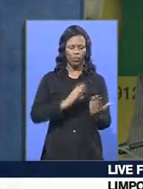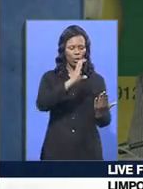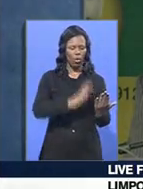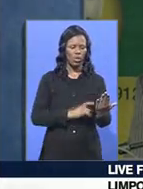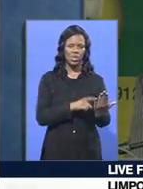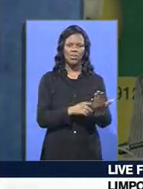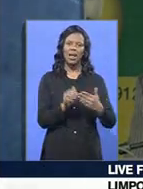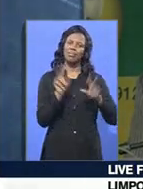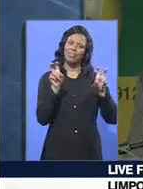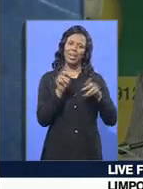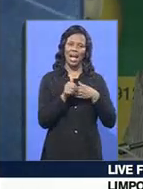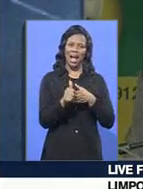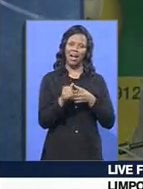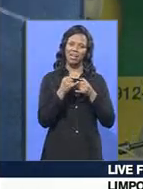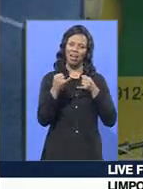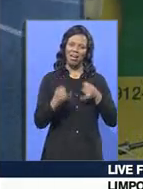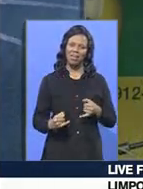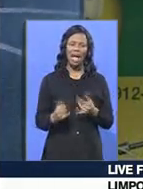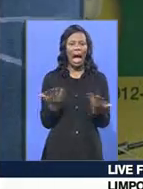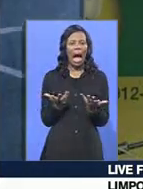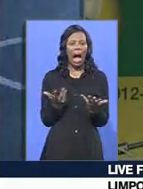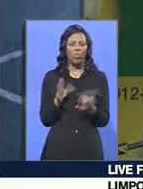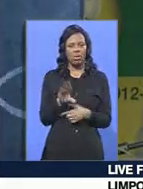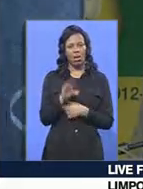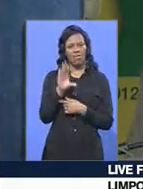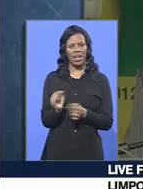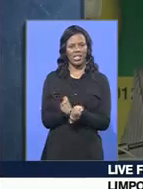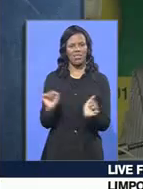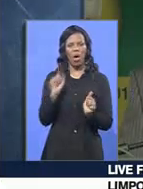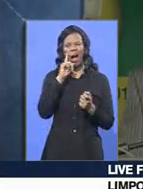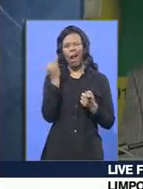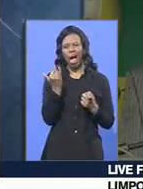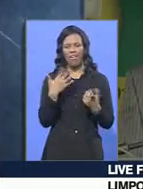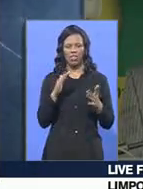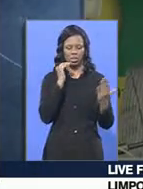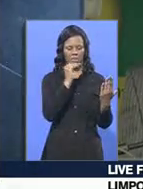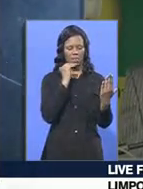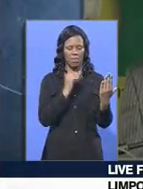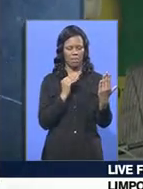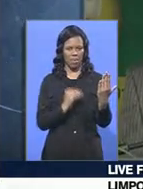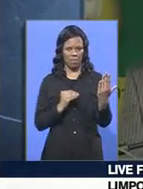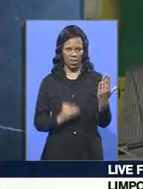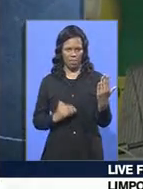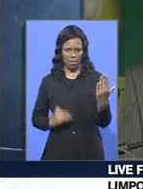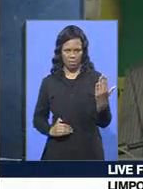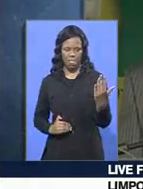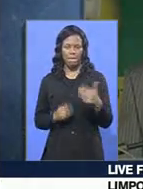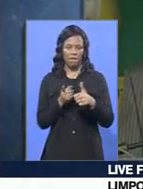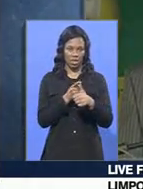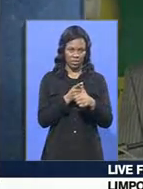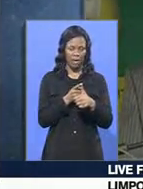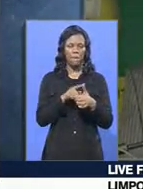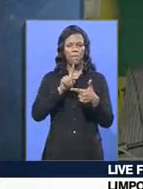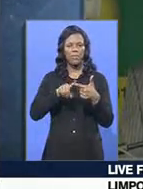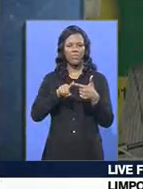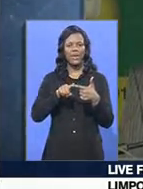guidelines for a democratic South Africa. This was followed by the adoption